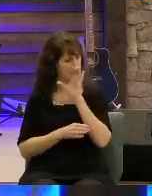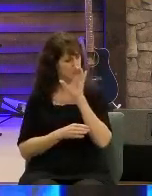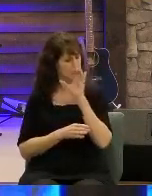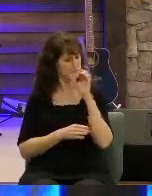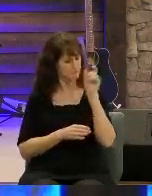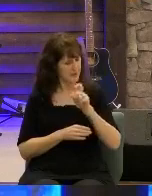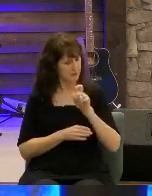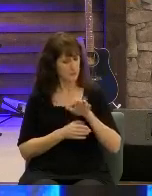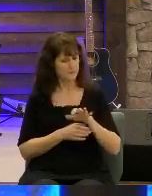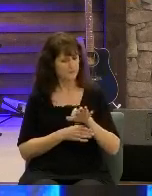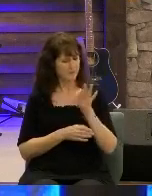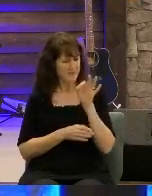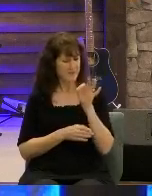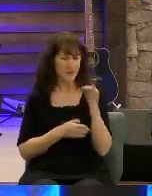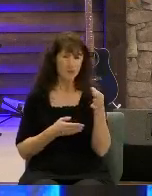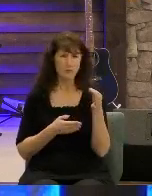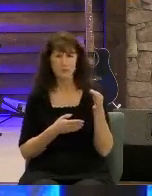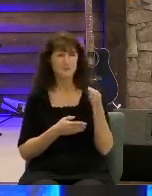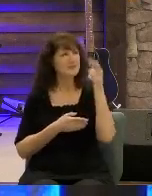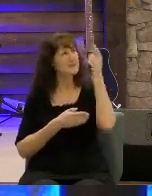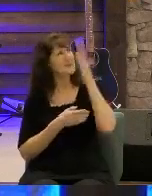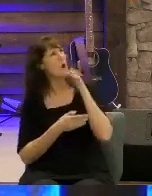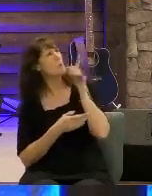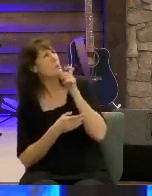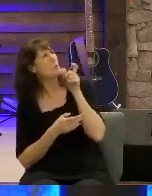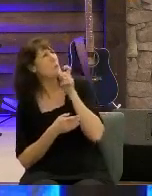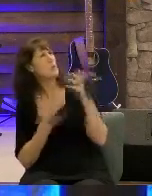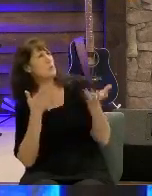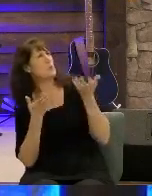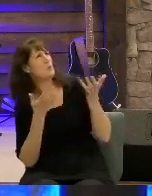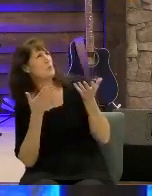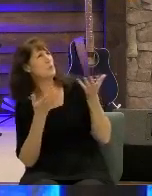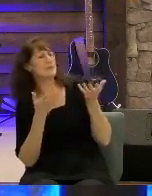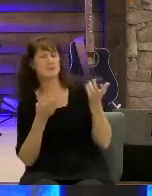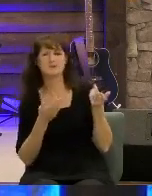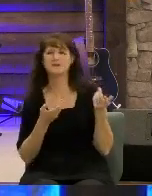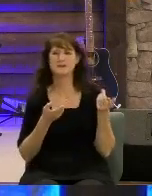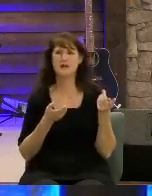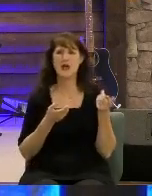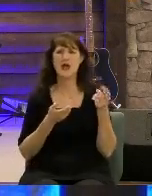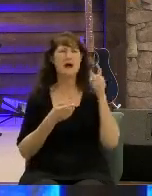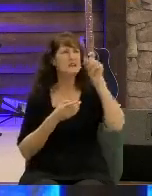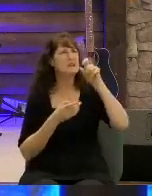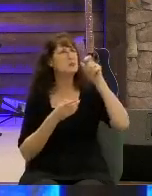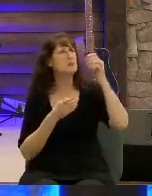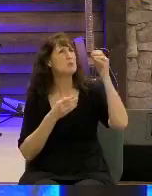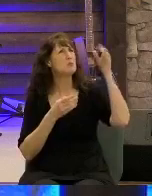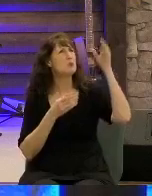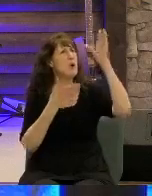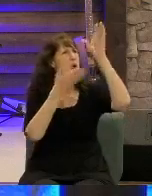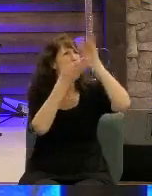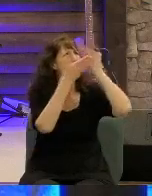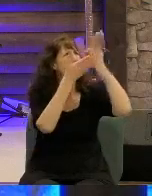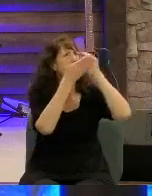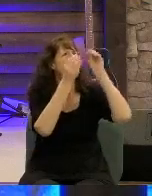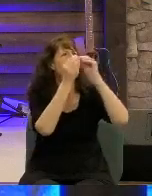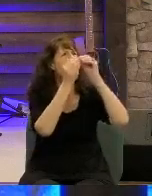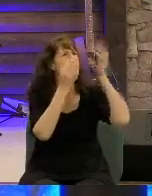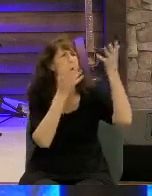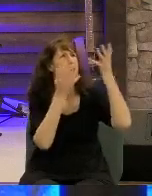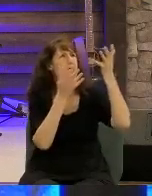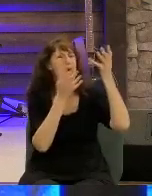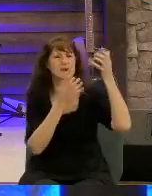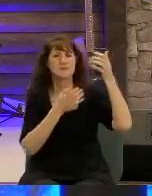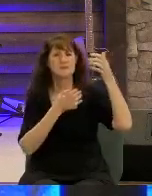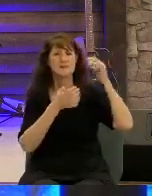find out who God was. God was. I needed to know more about him, because if I didn't know him, how could I trust